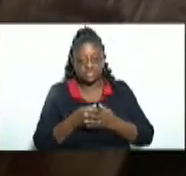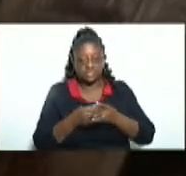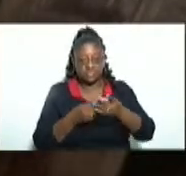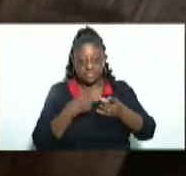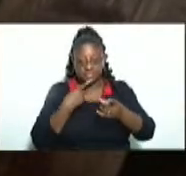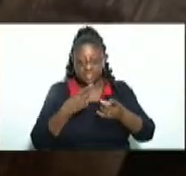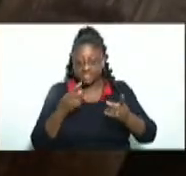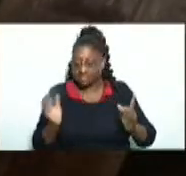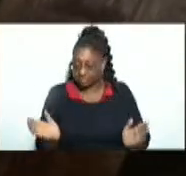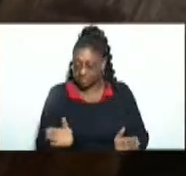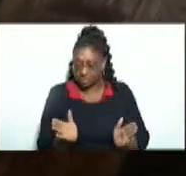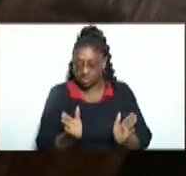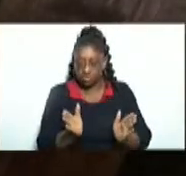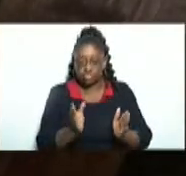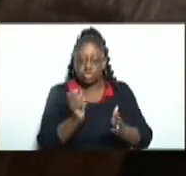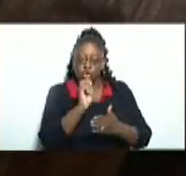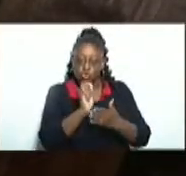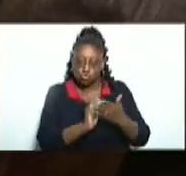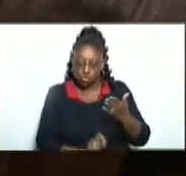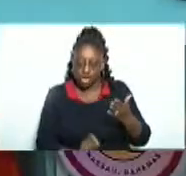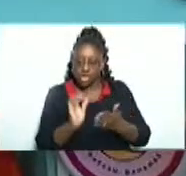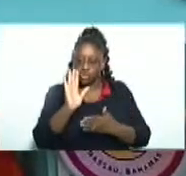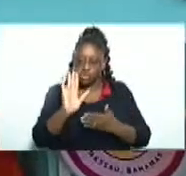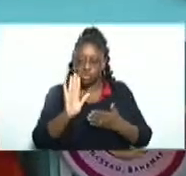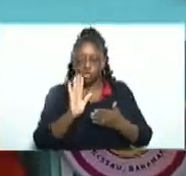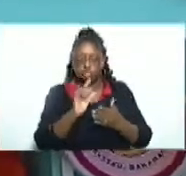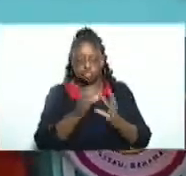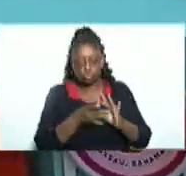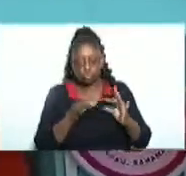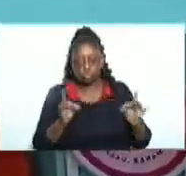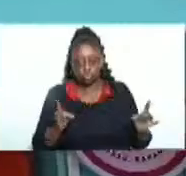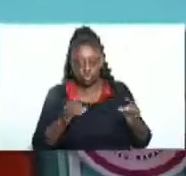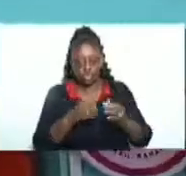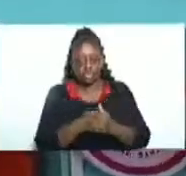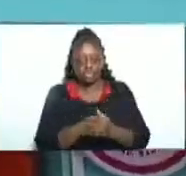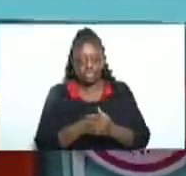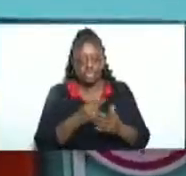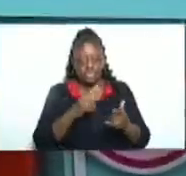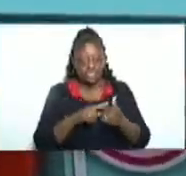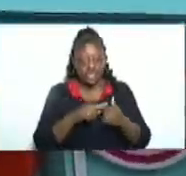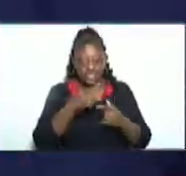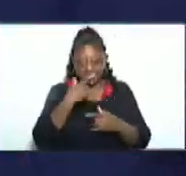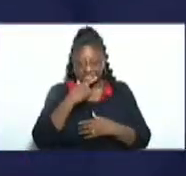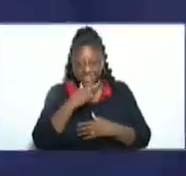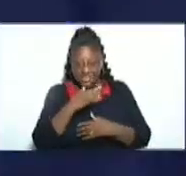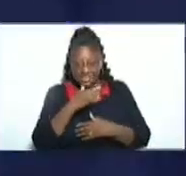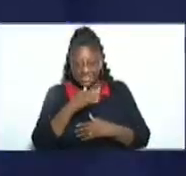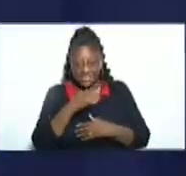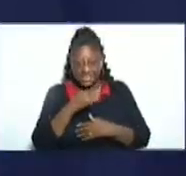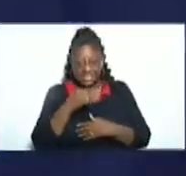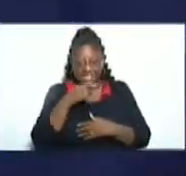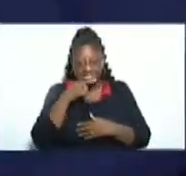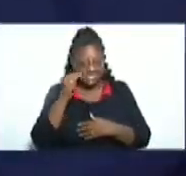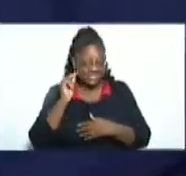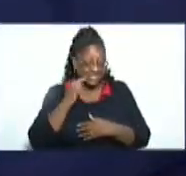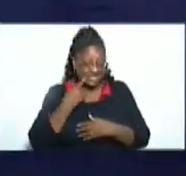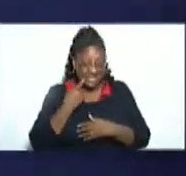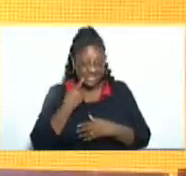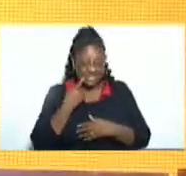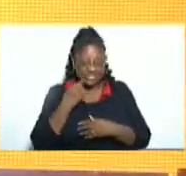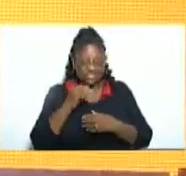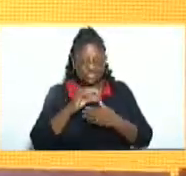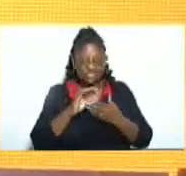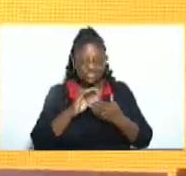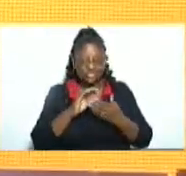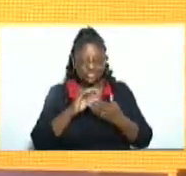encouraged and start writing your own story. Like a kid in a candy store. So today, right here on Bay